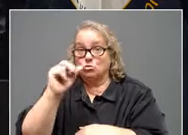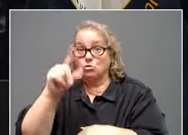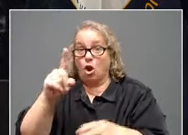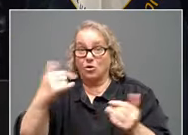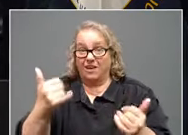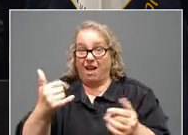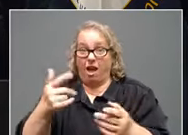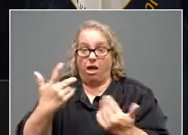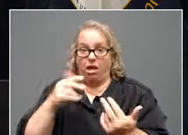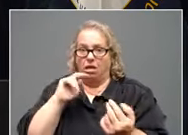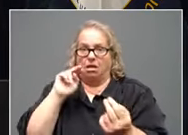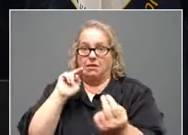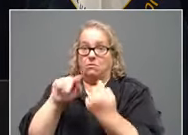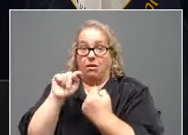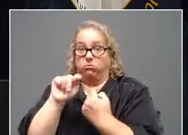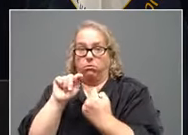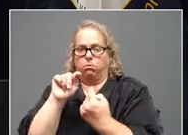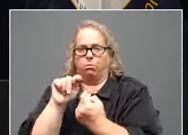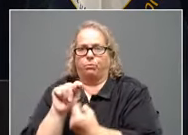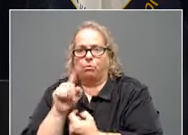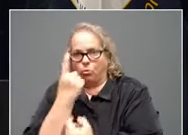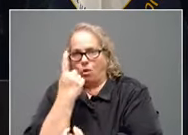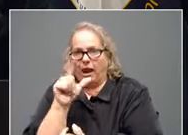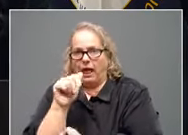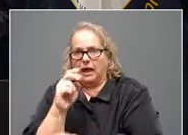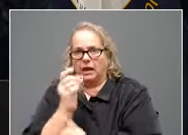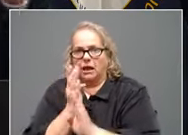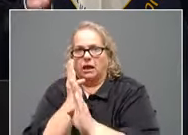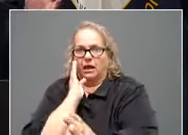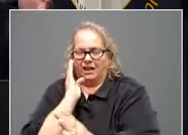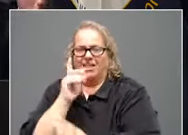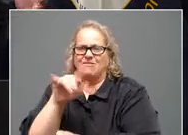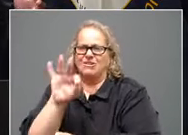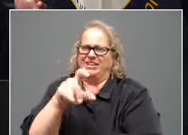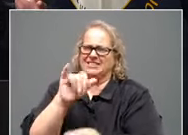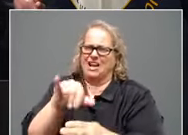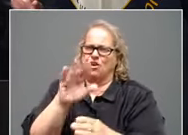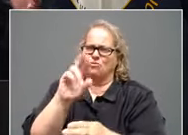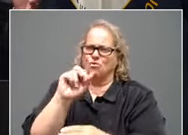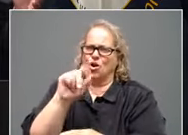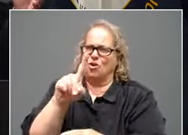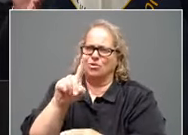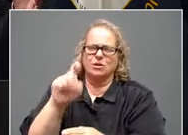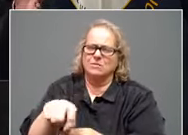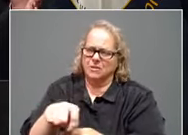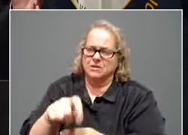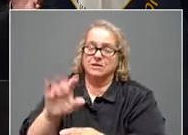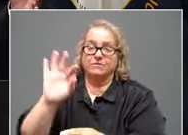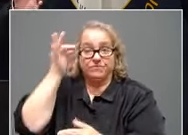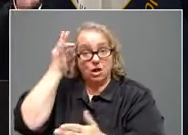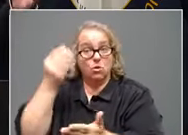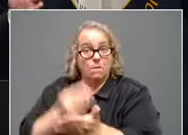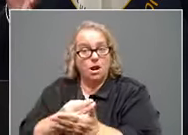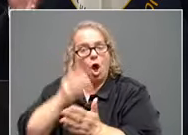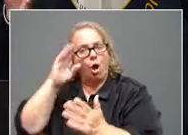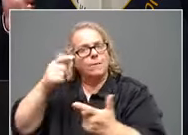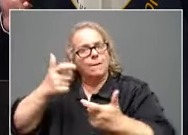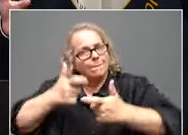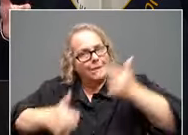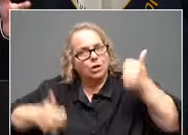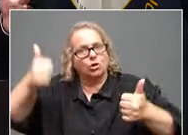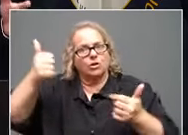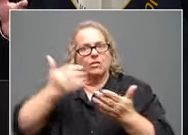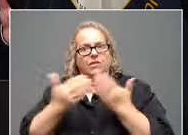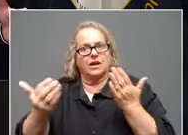one lane. The federal infrastructure dollars we expect to be for much bigger things. I certainly hope that the Brent Spence Bridge is written into